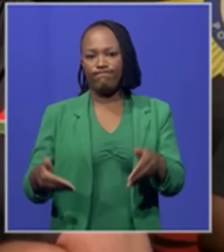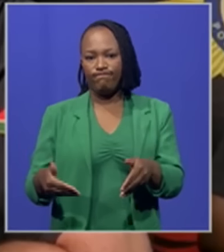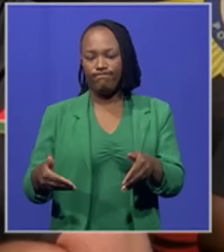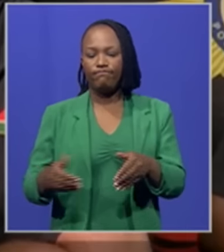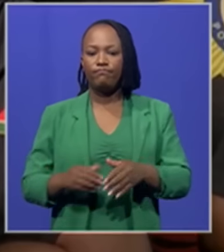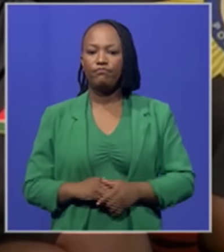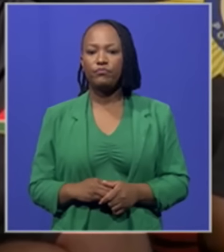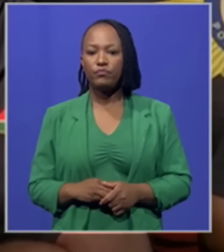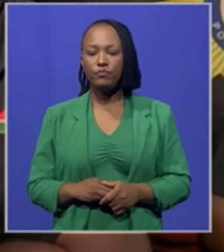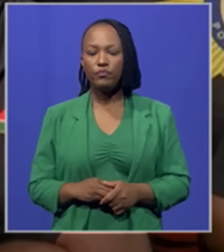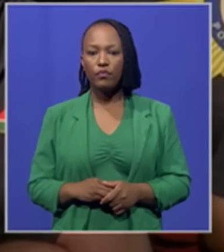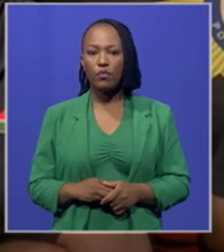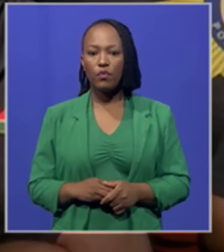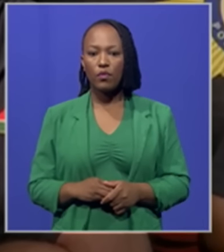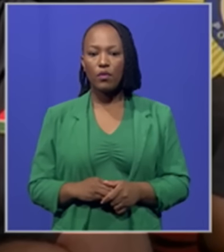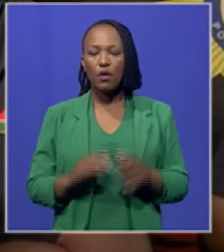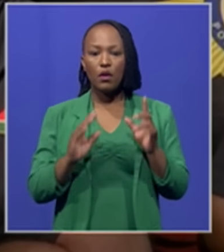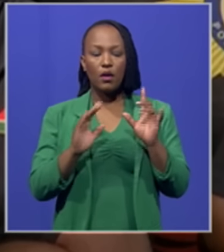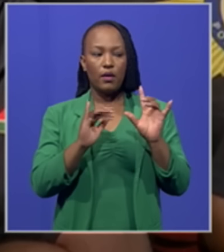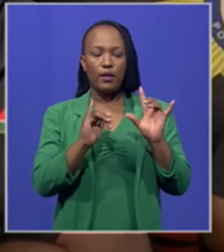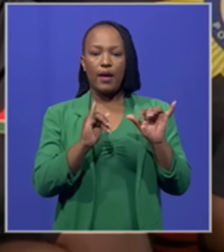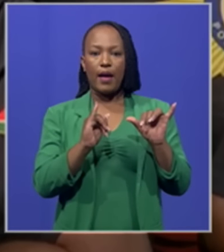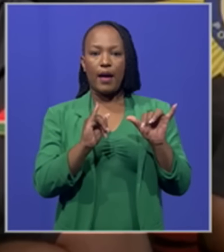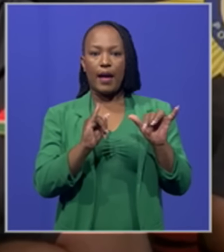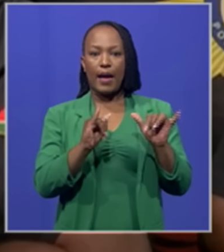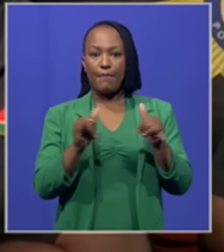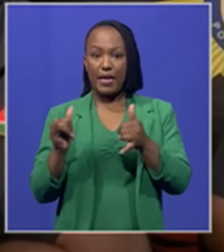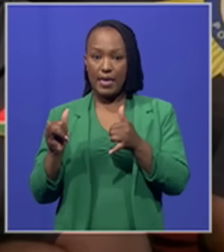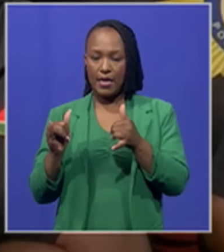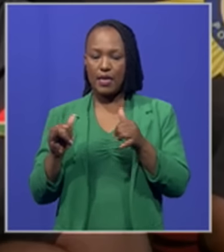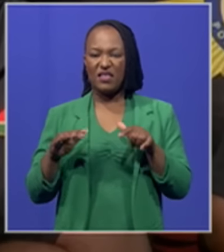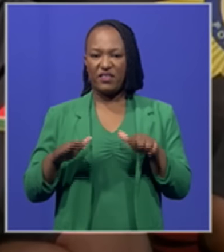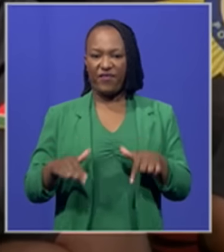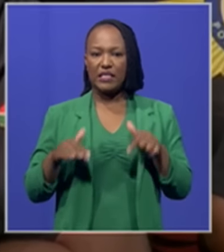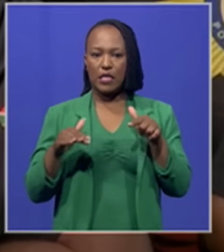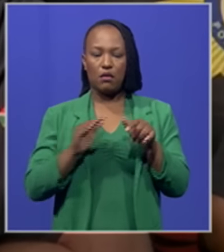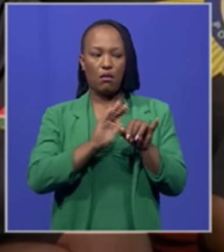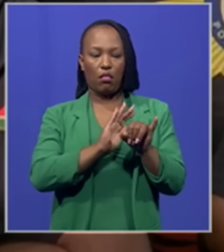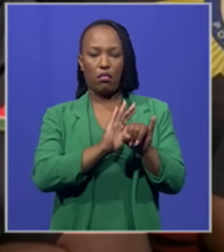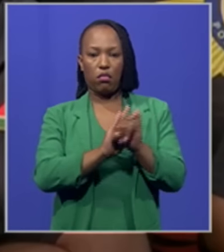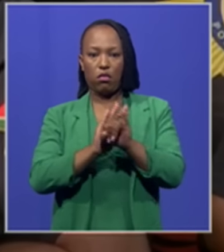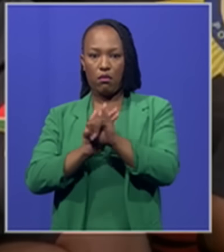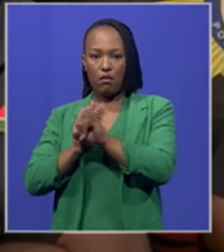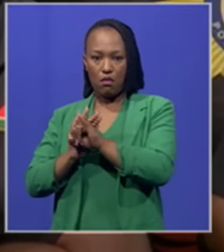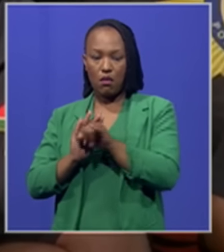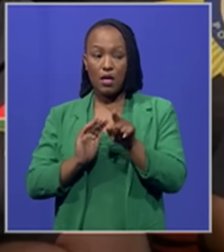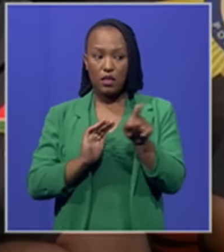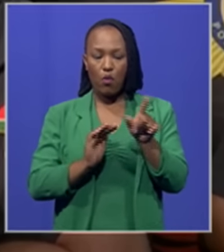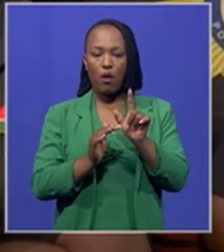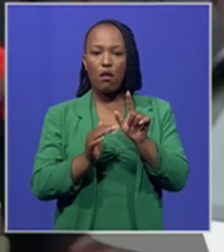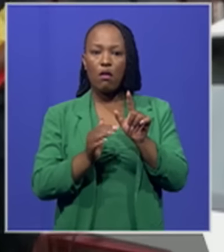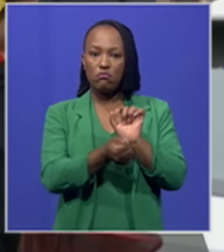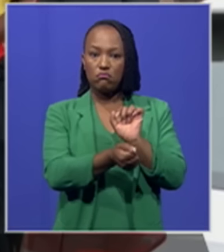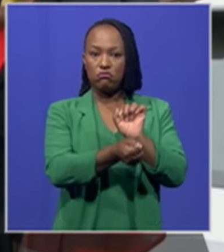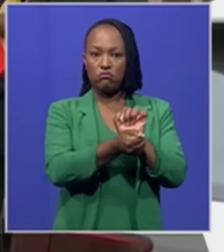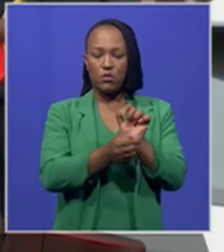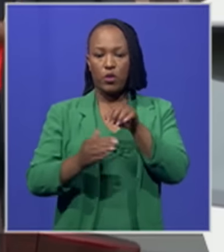There were 17 service providers which have been identified and who will be arrested and will appear in court with the 10